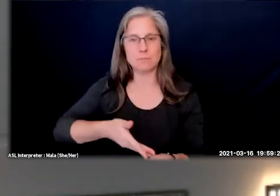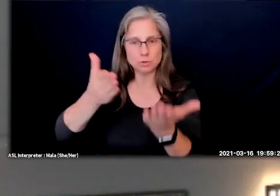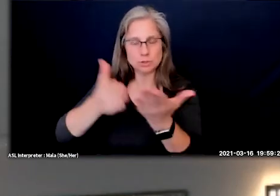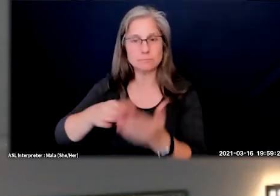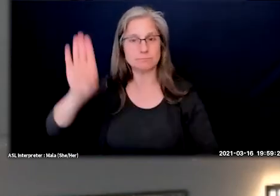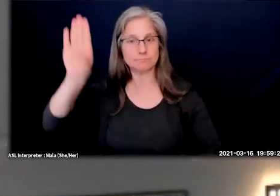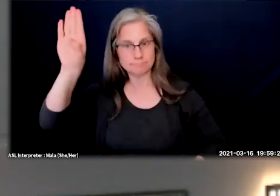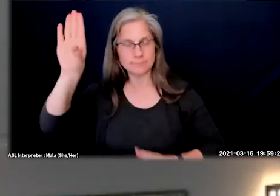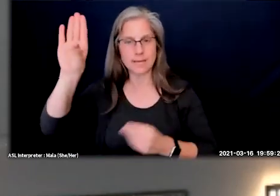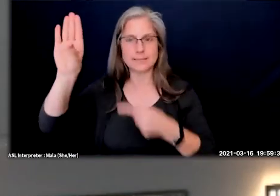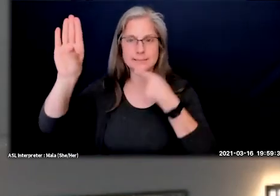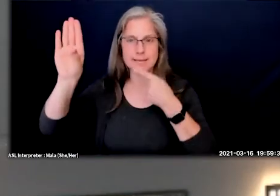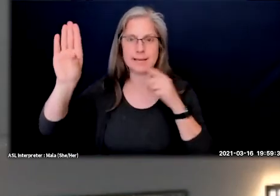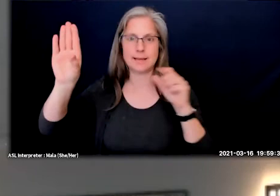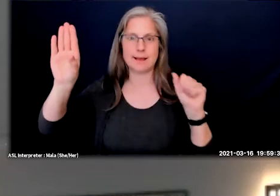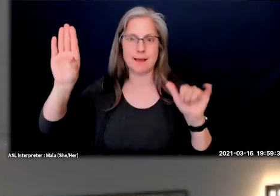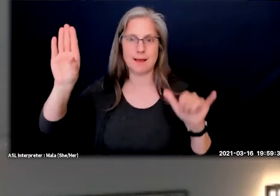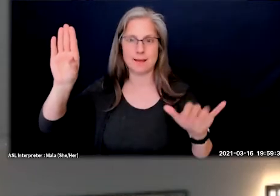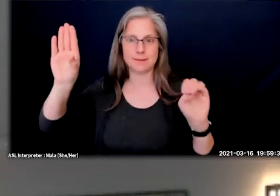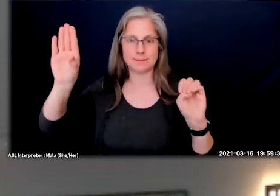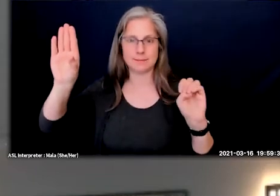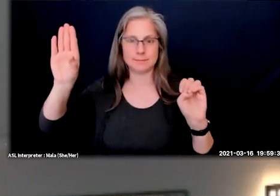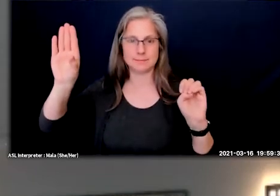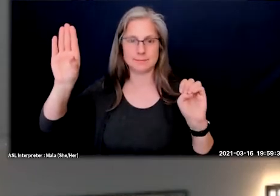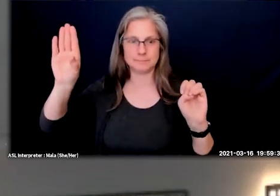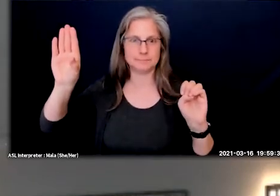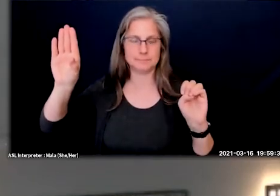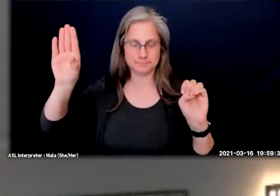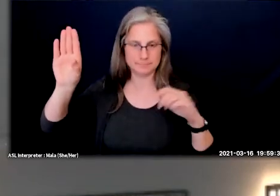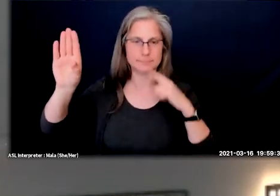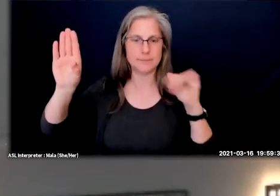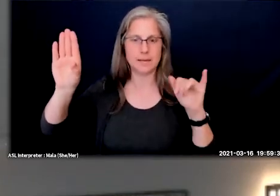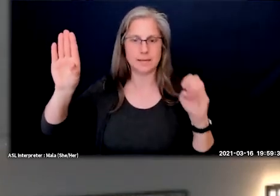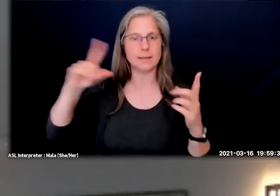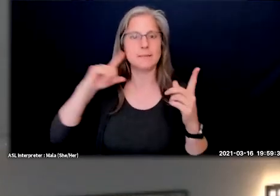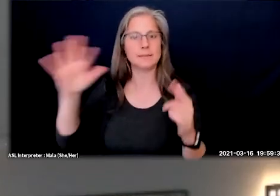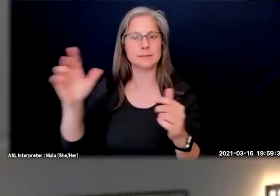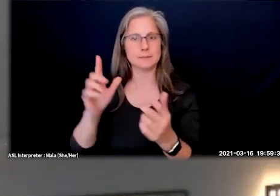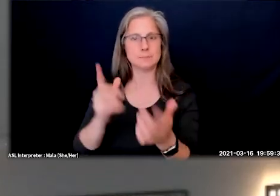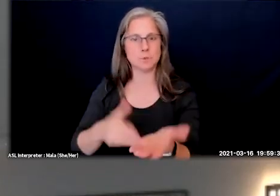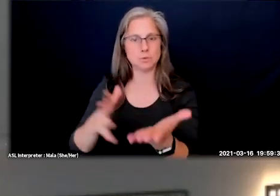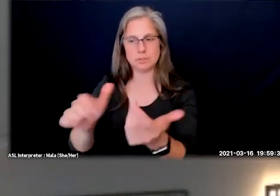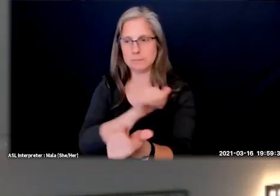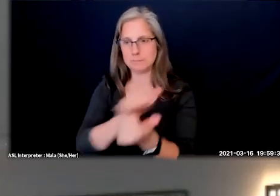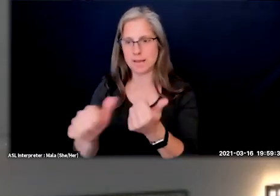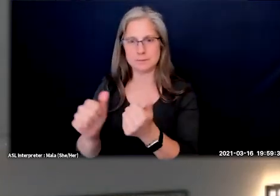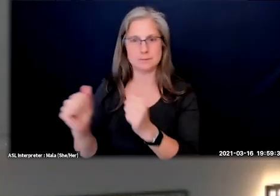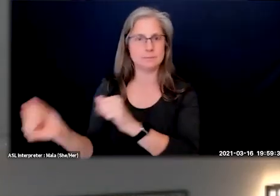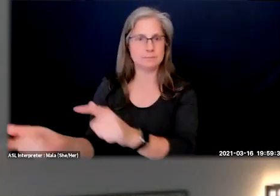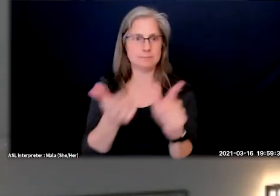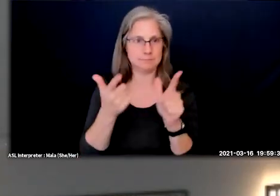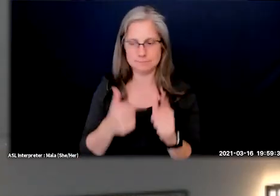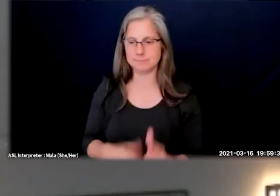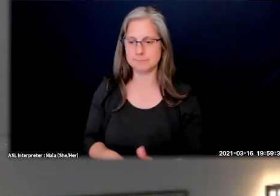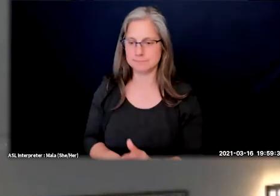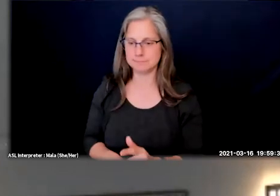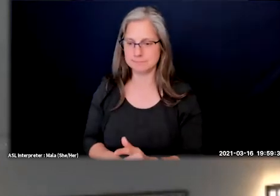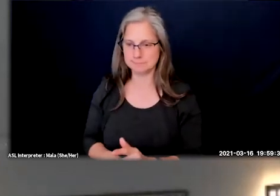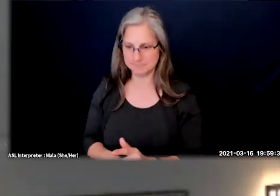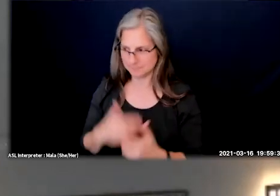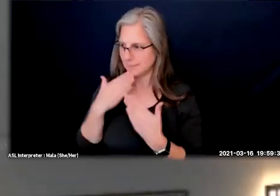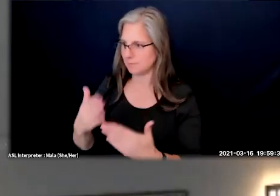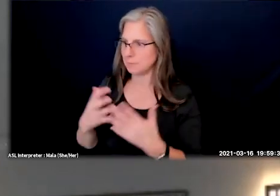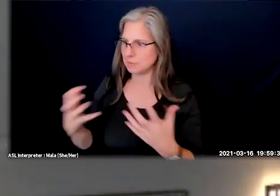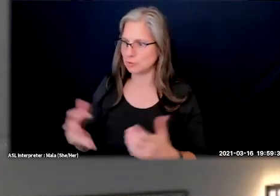by raising your hand and saying aye. Aye. This motion passes unanimously. Thank you very much. And thank